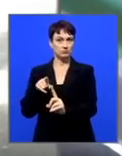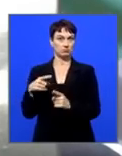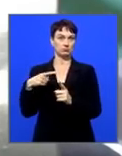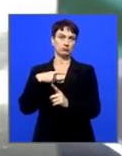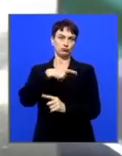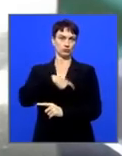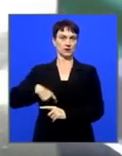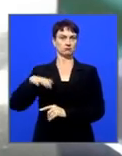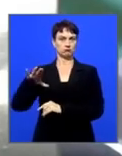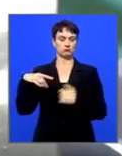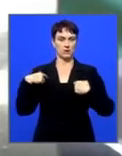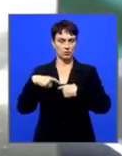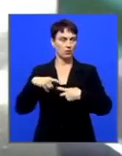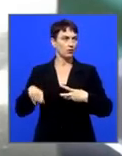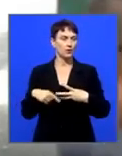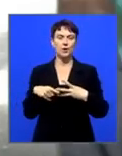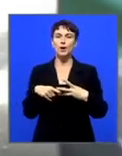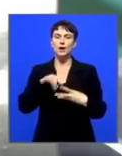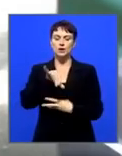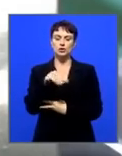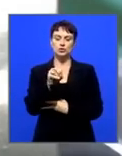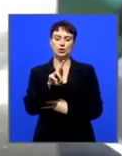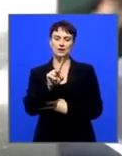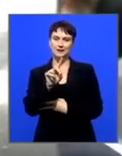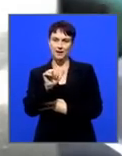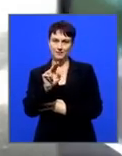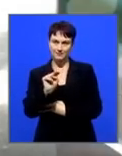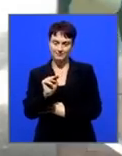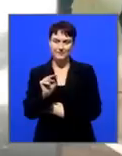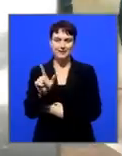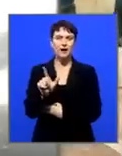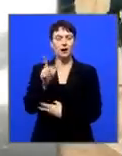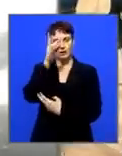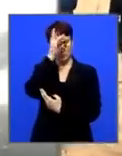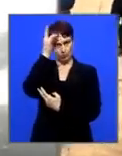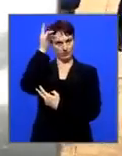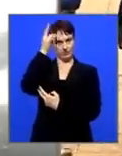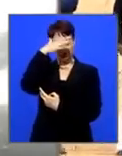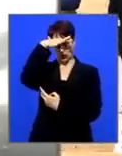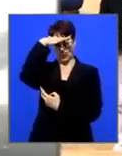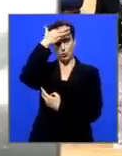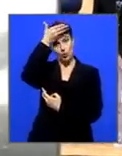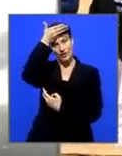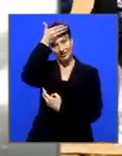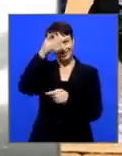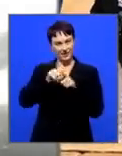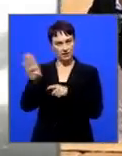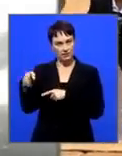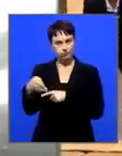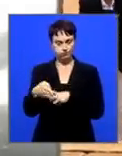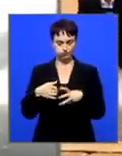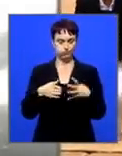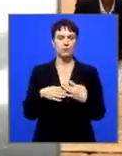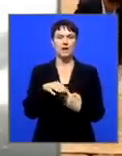Mexico. From Jordan, Her Royal Highness Queen Rania Al Abdullah and His Excellency Prime Minister